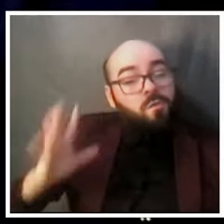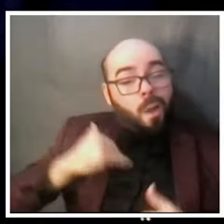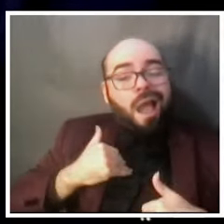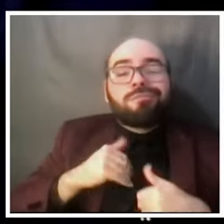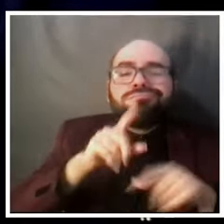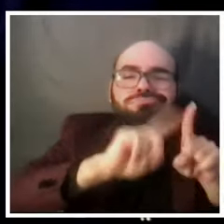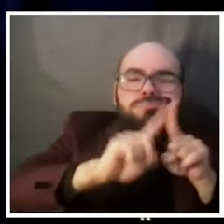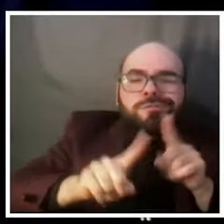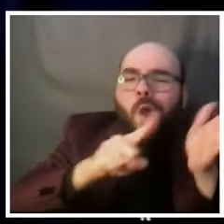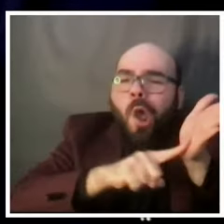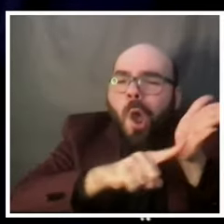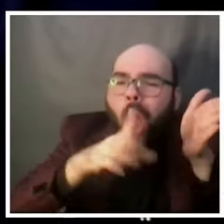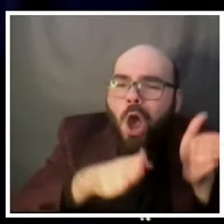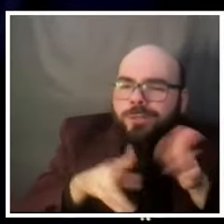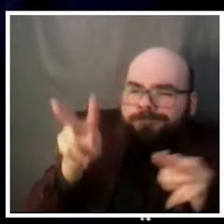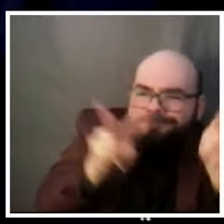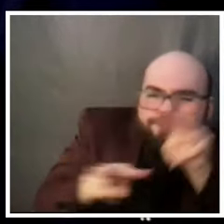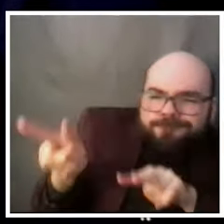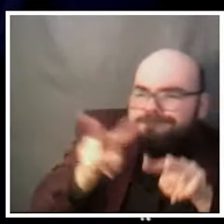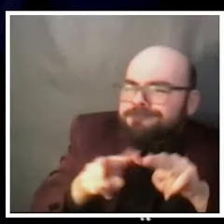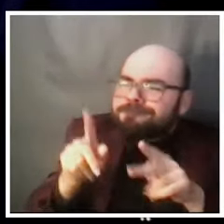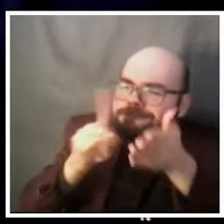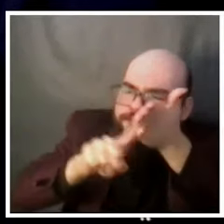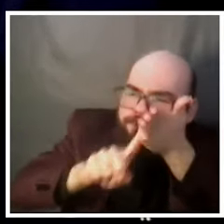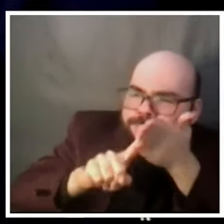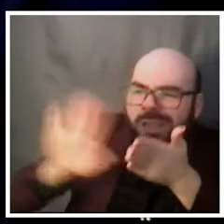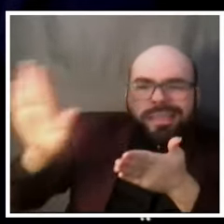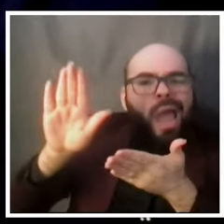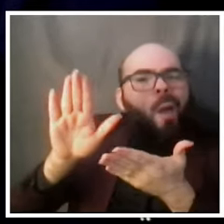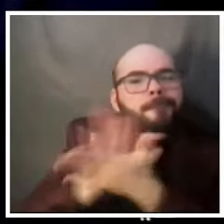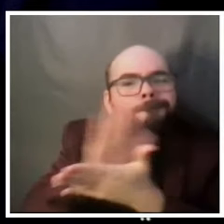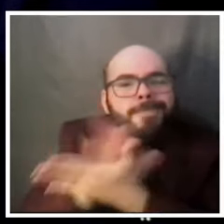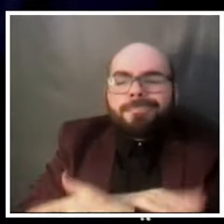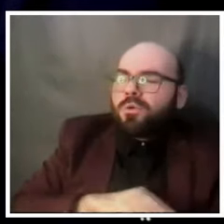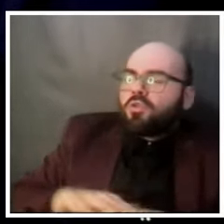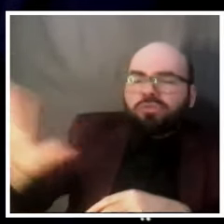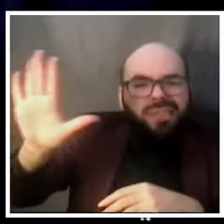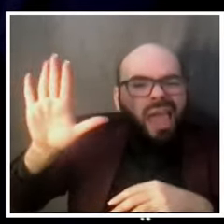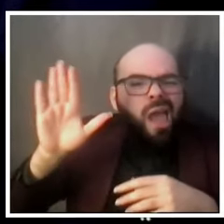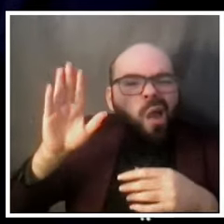wanted them all cut? No, I'm not joking.